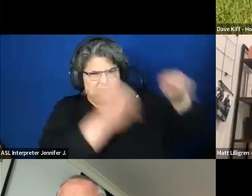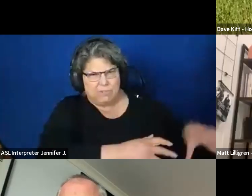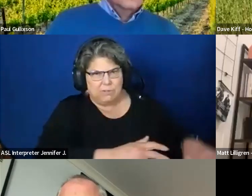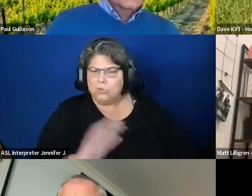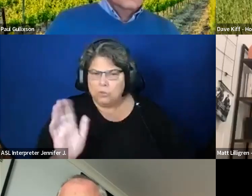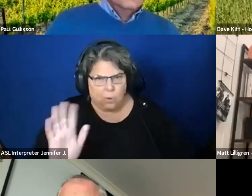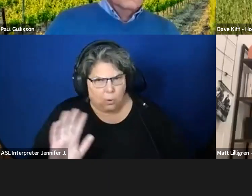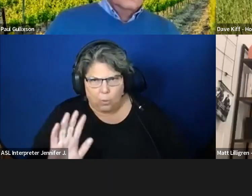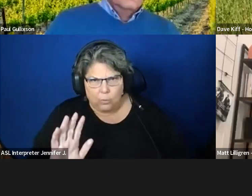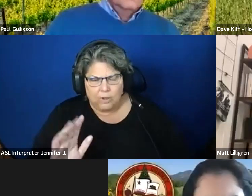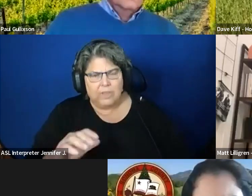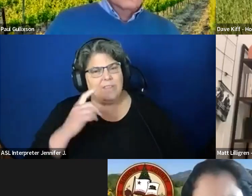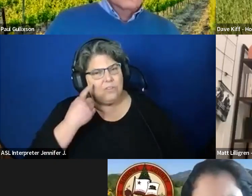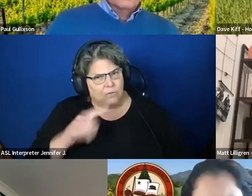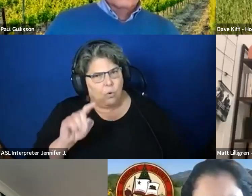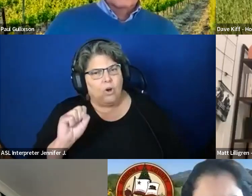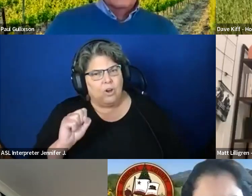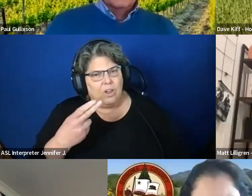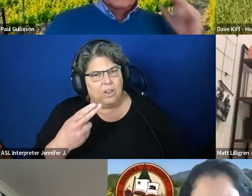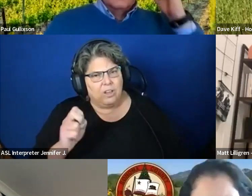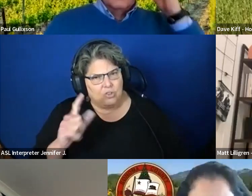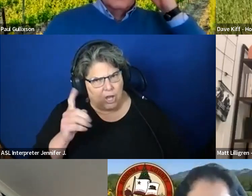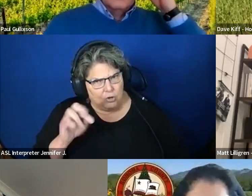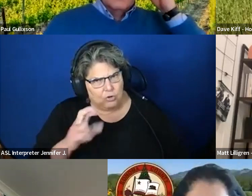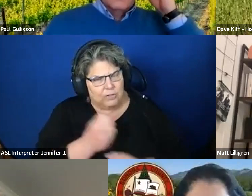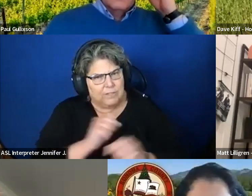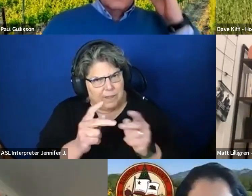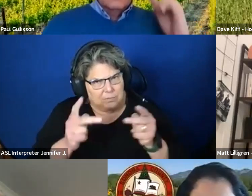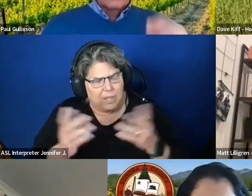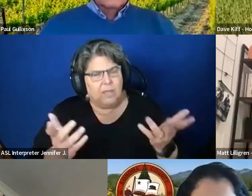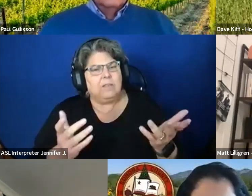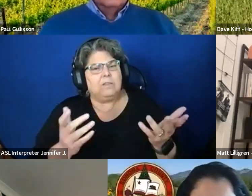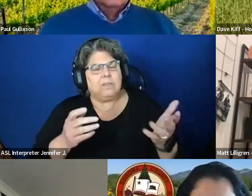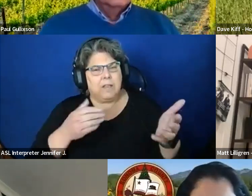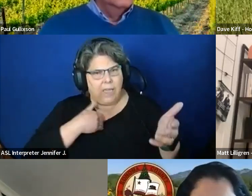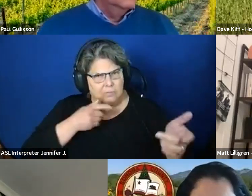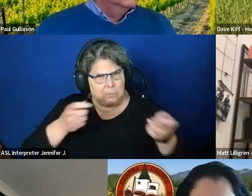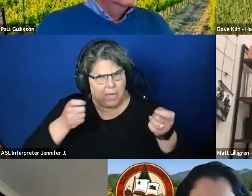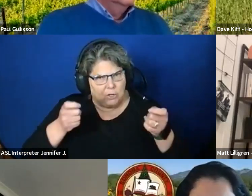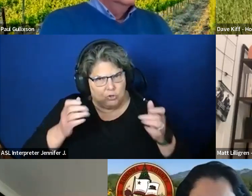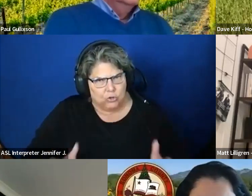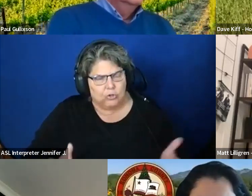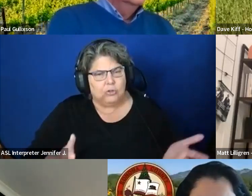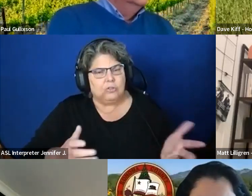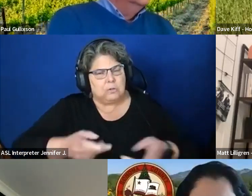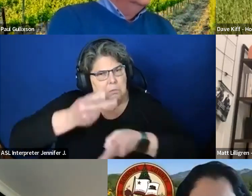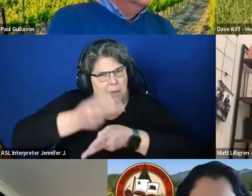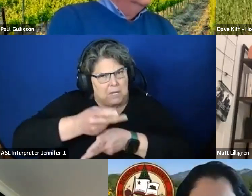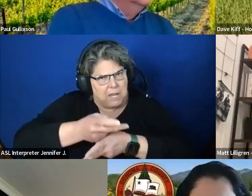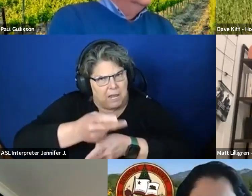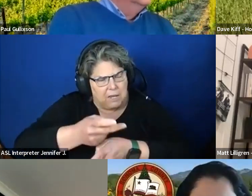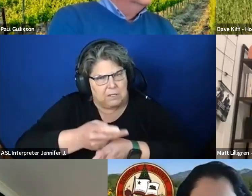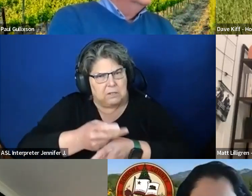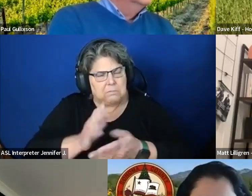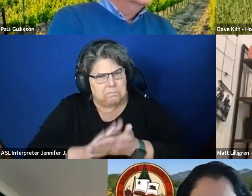are shelter sites that are managed, that are maintained,